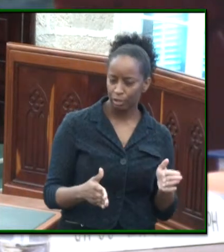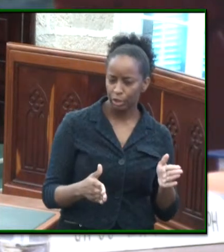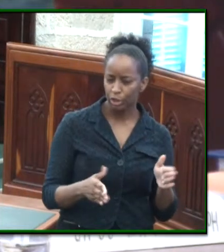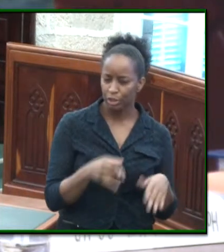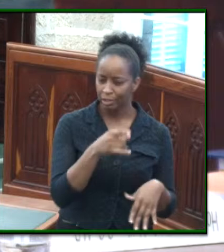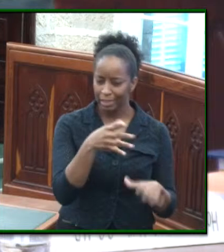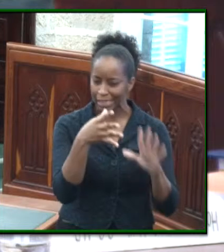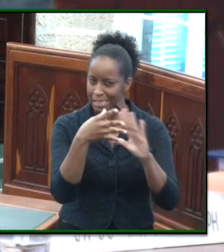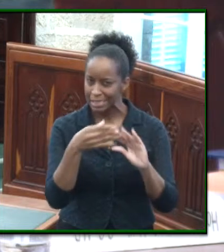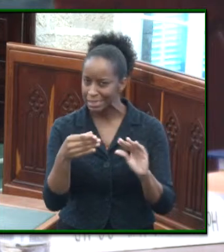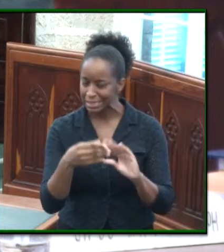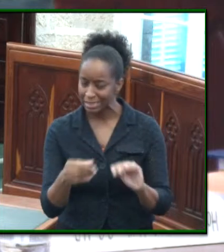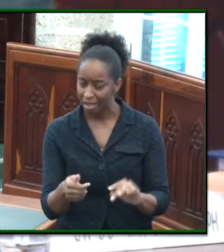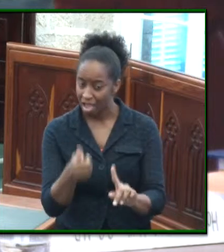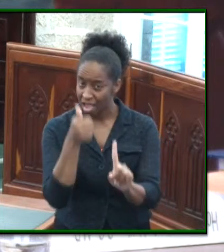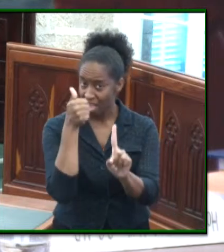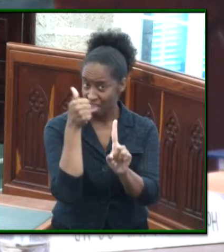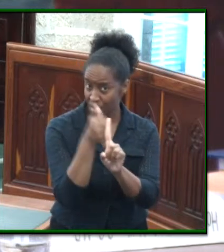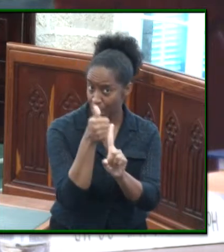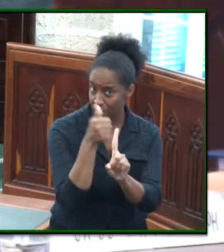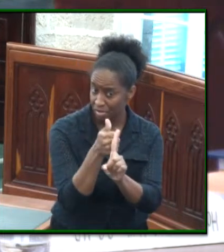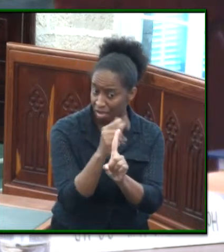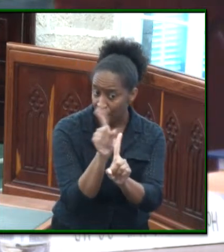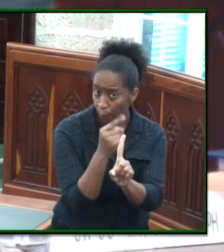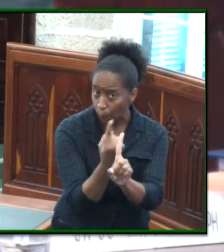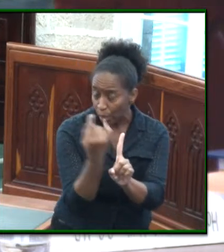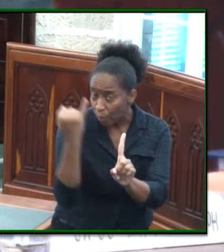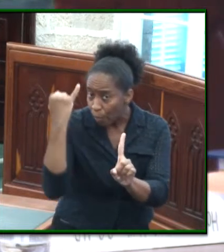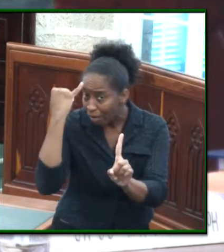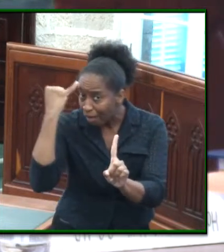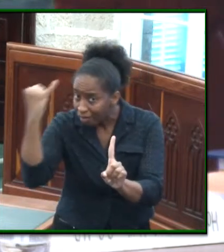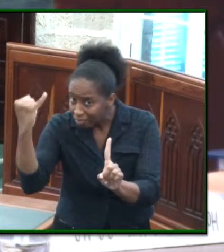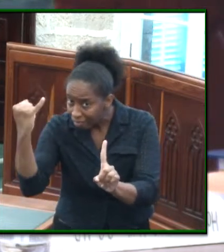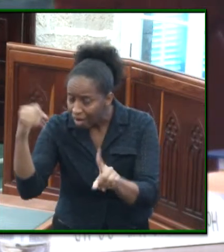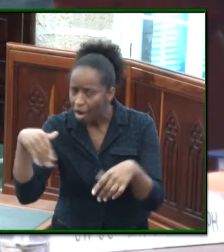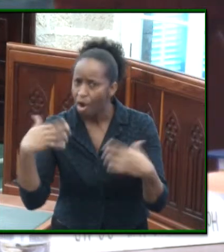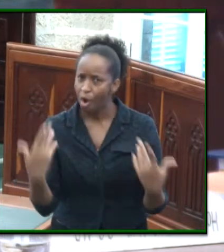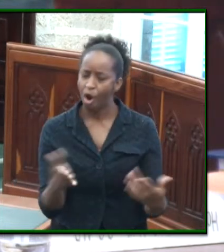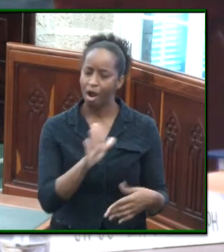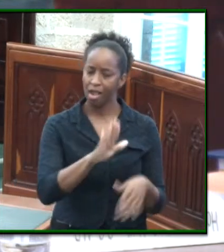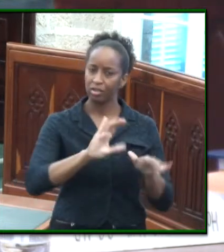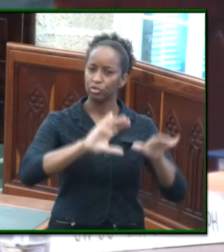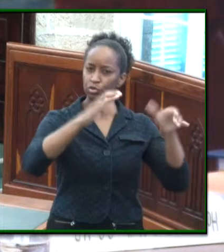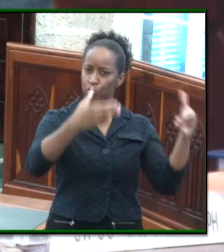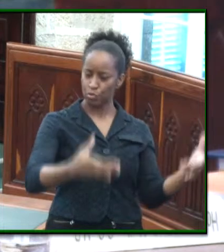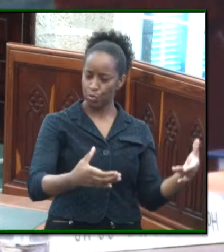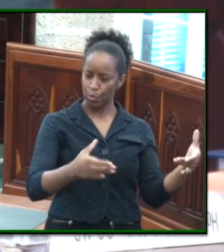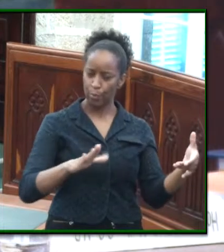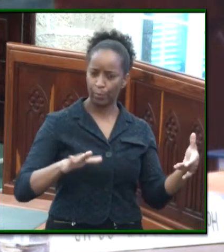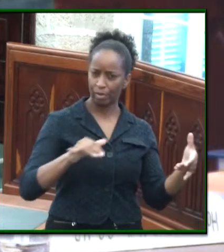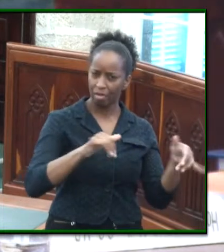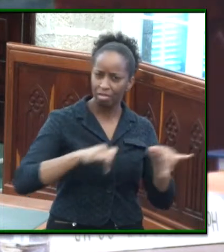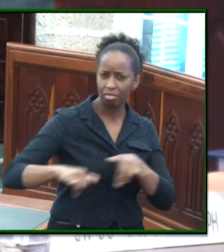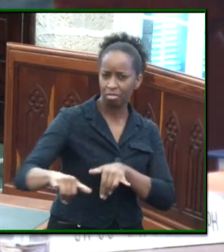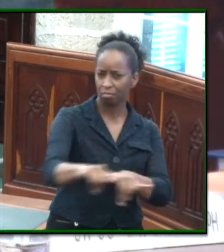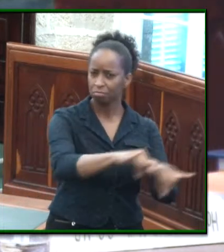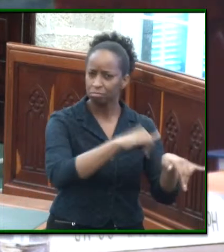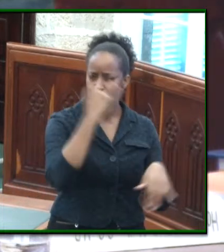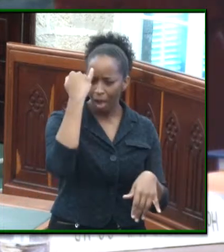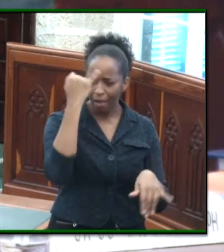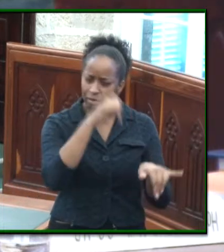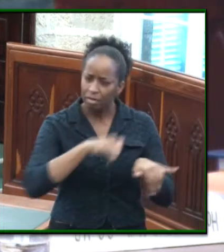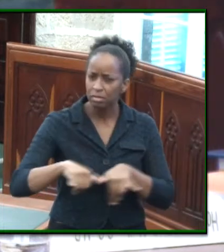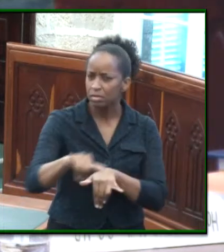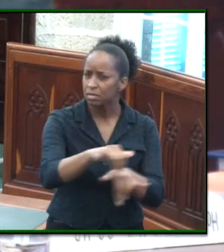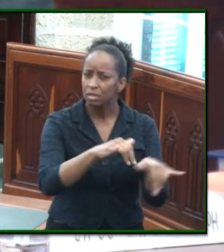a distinction in the thought and the approach taken by the two sides. And I start there, Mr. Chairman,